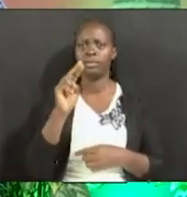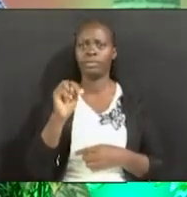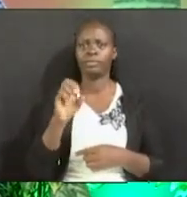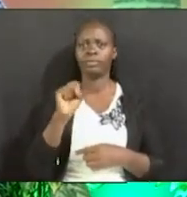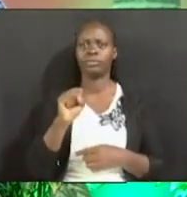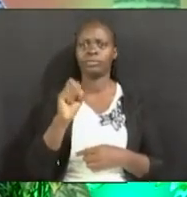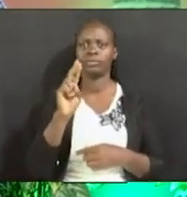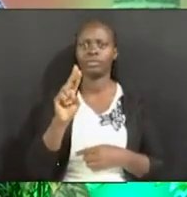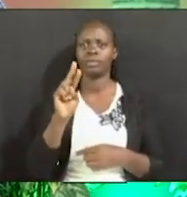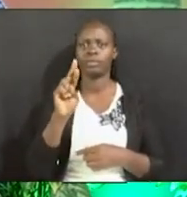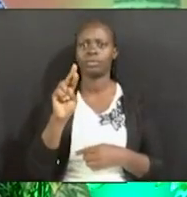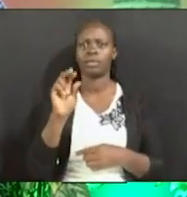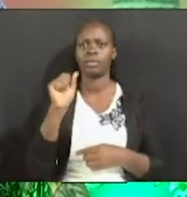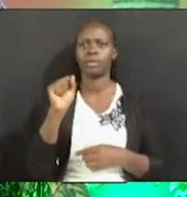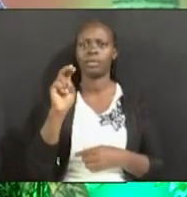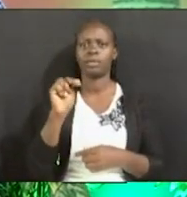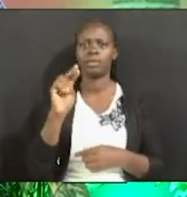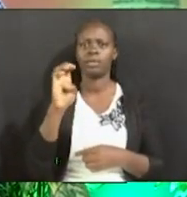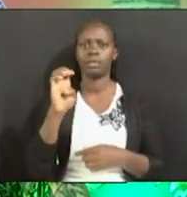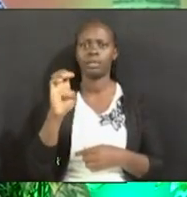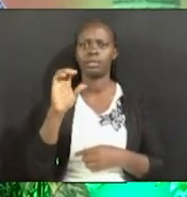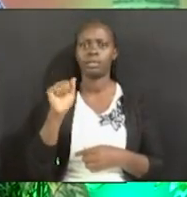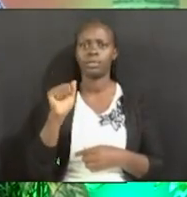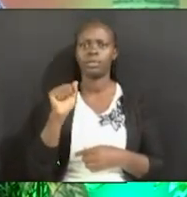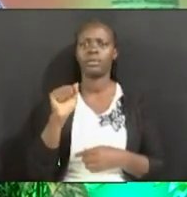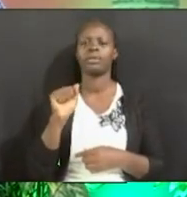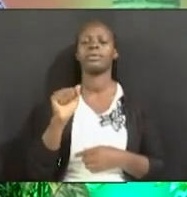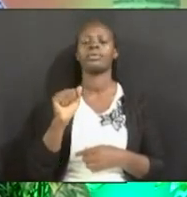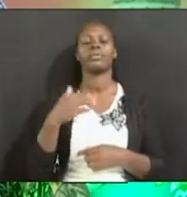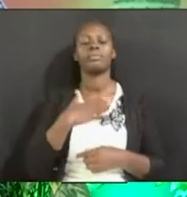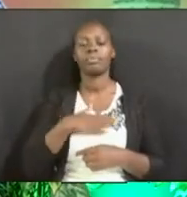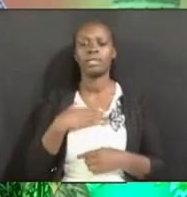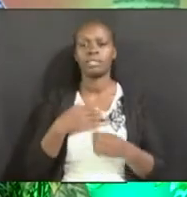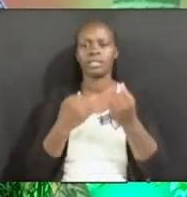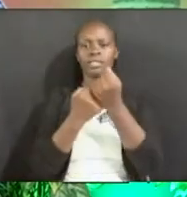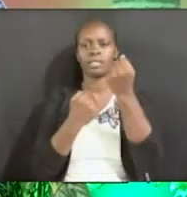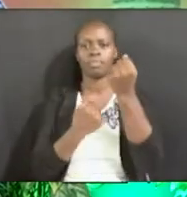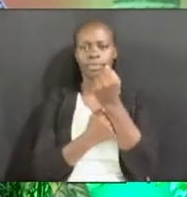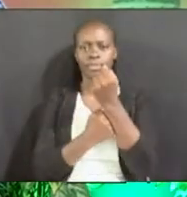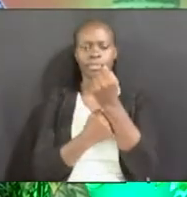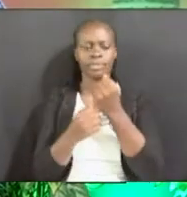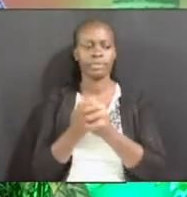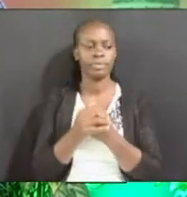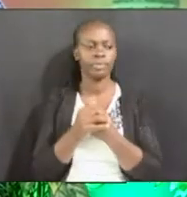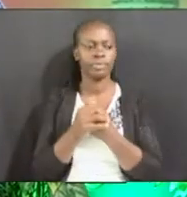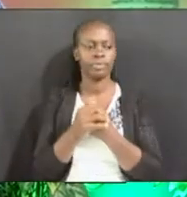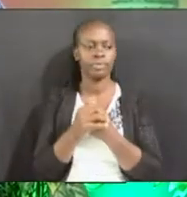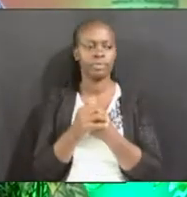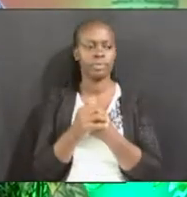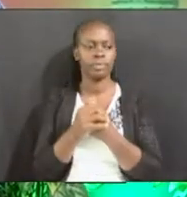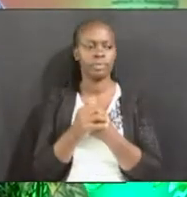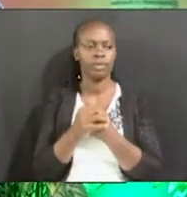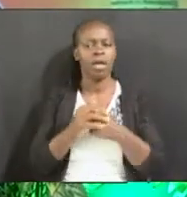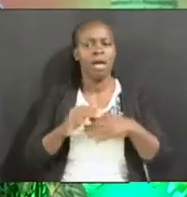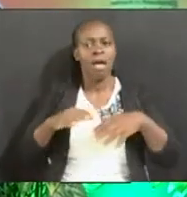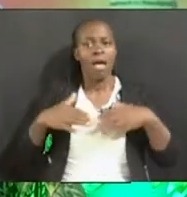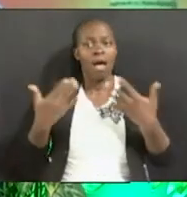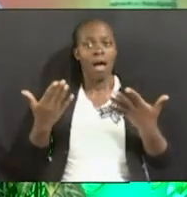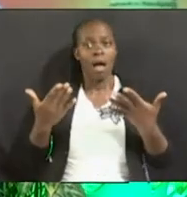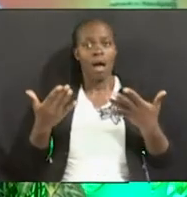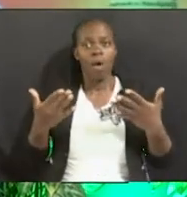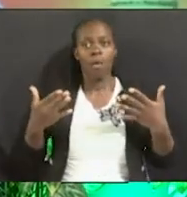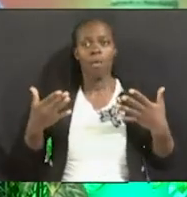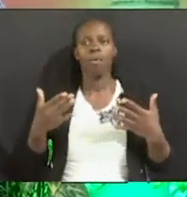their champion. Hallelujah. Sidi and Shaddai, as they come, how many are saying